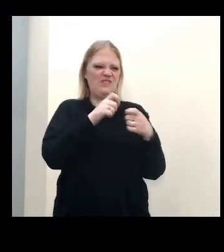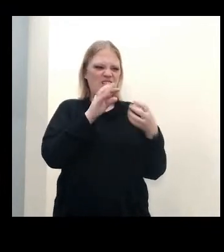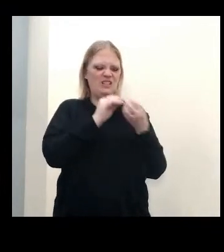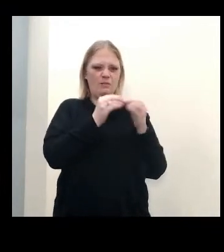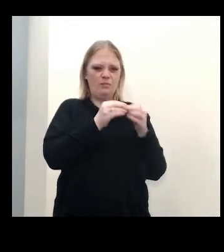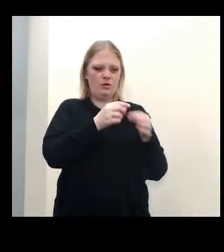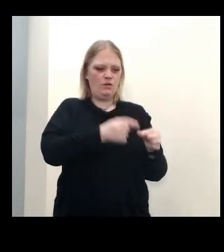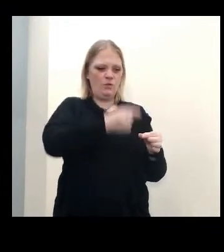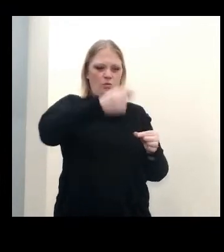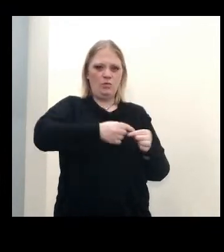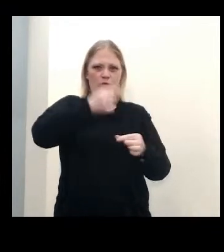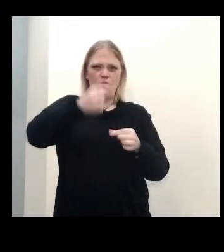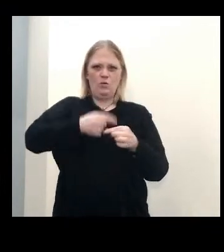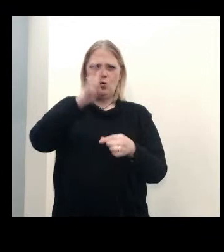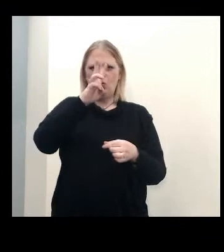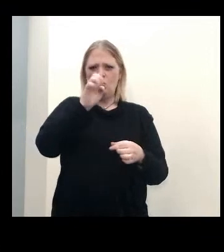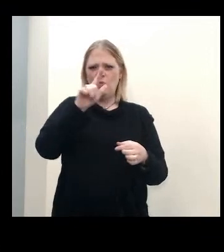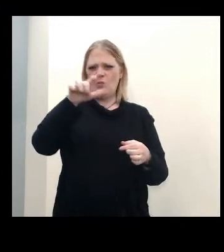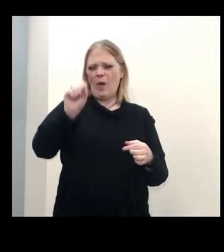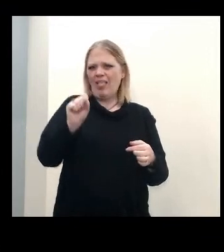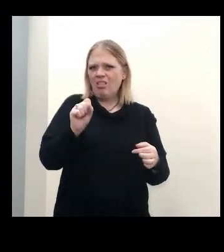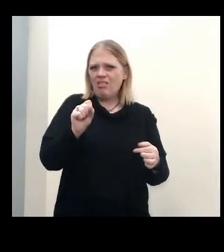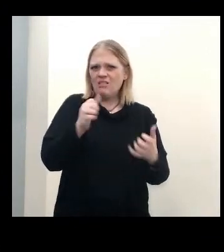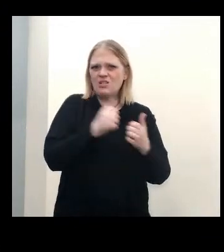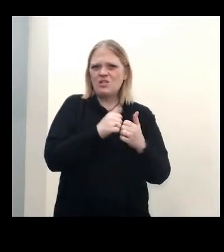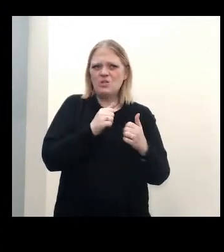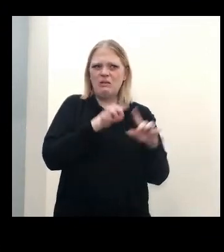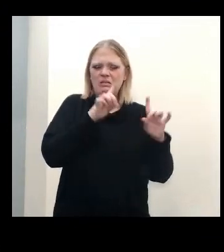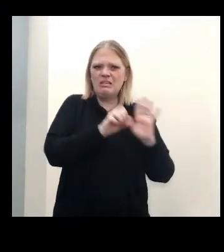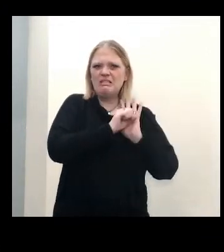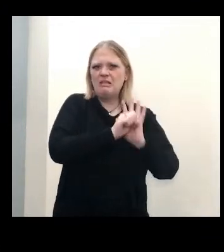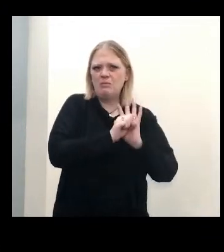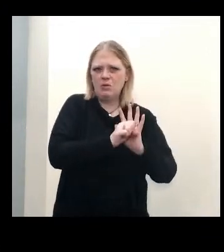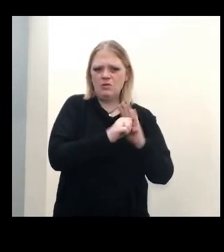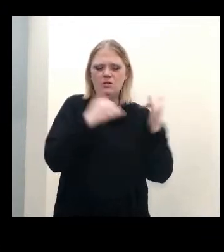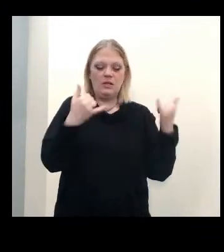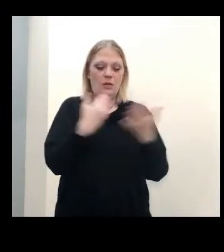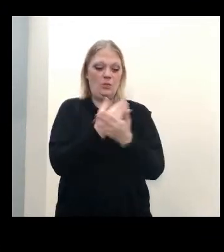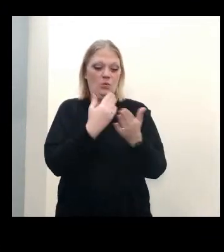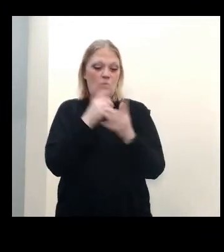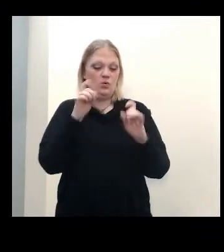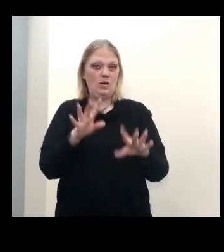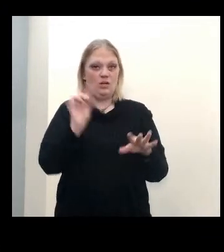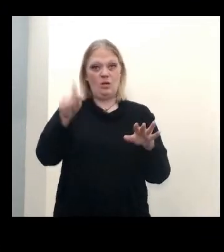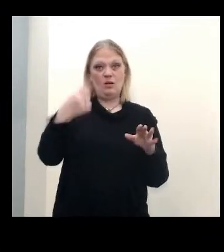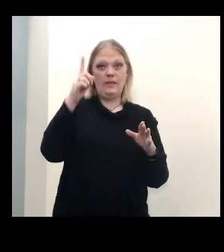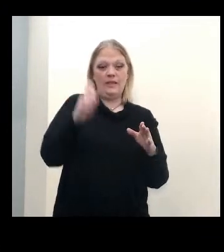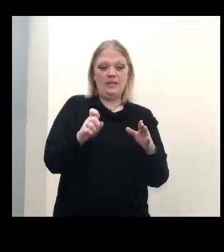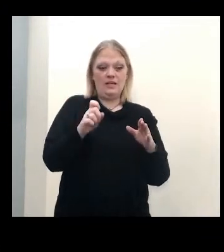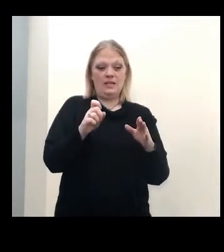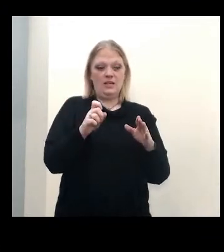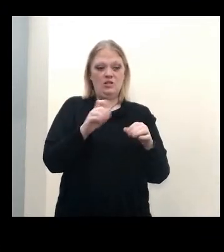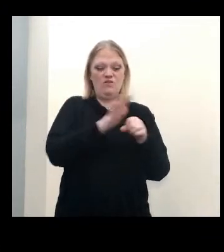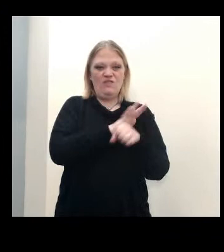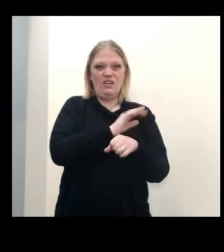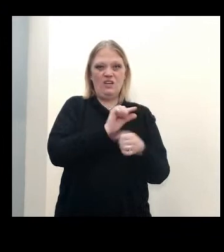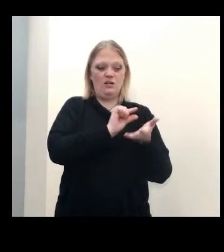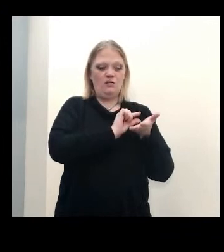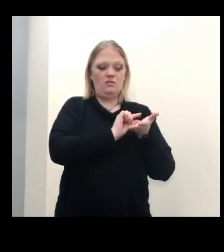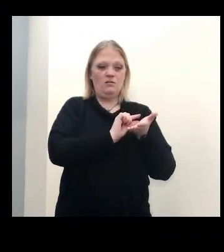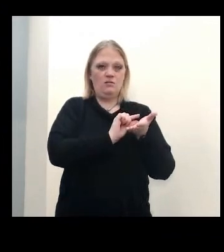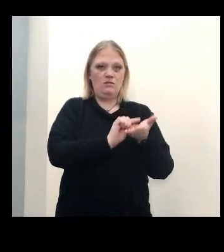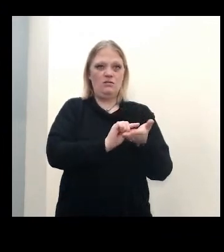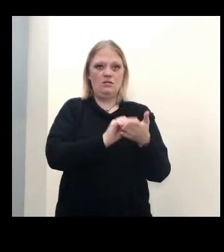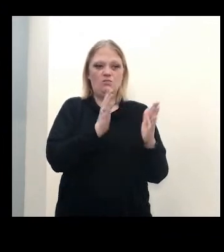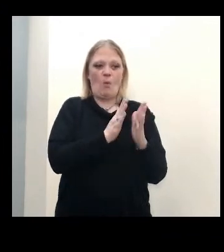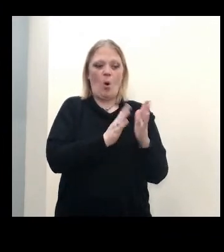with specimens. And now with this new test, we only need to fill a smaller number of wells